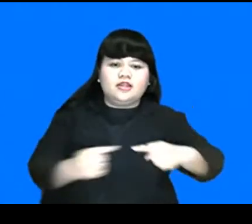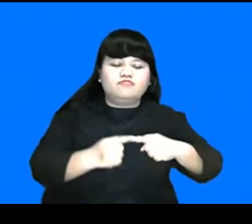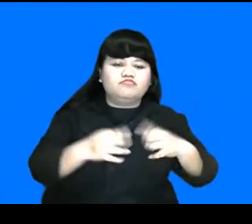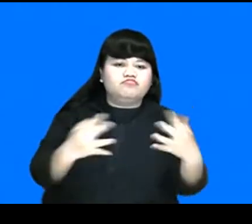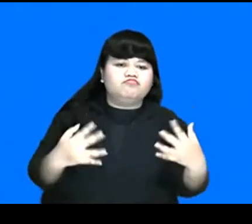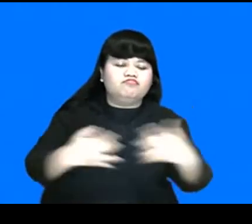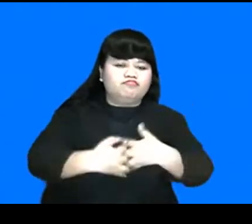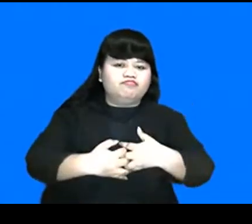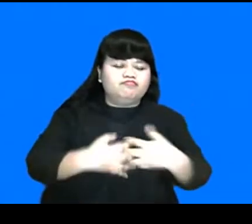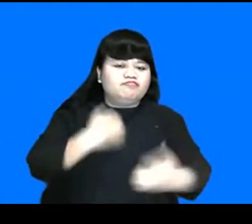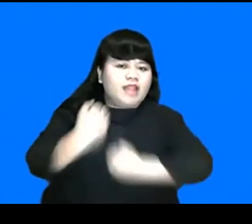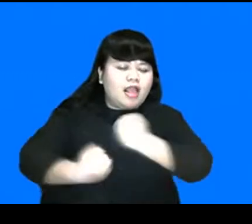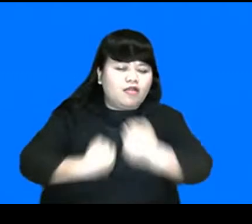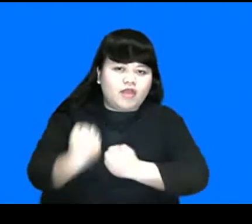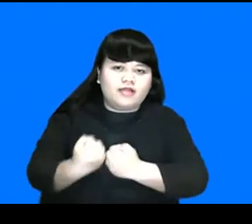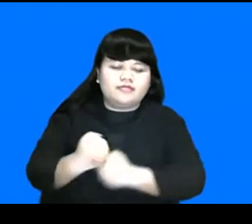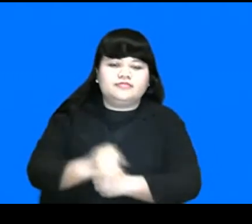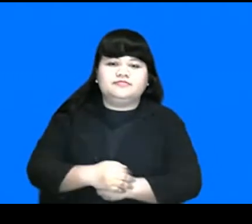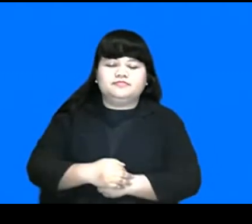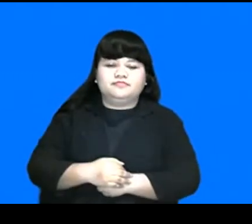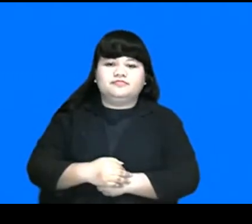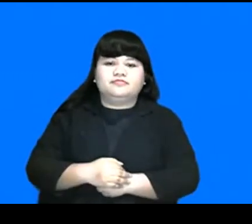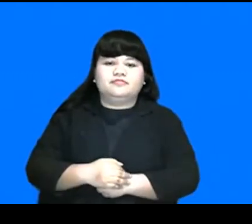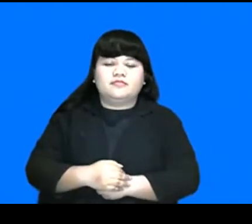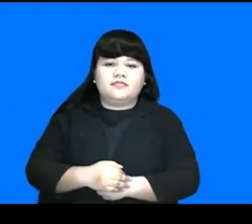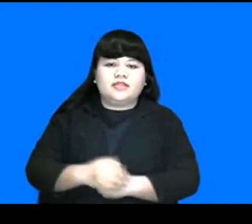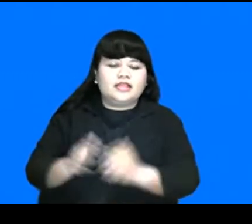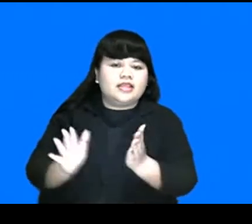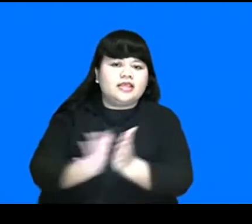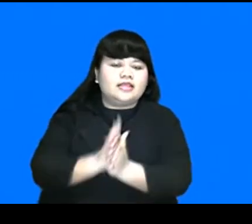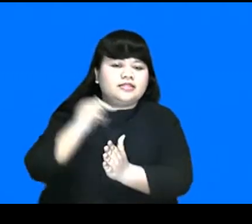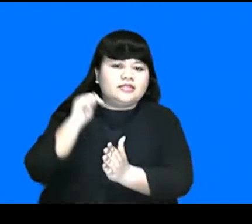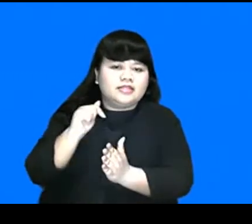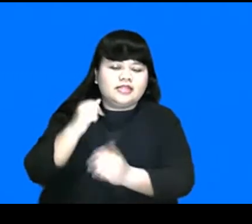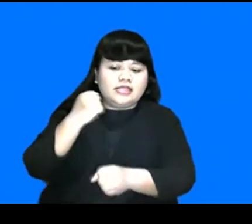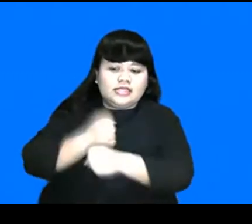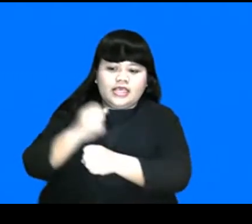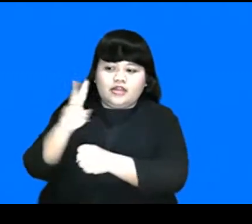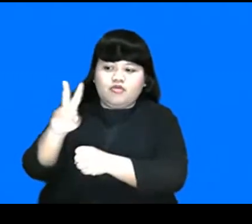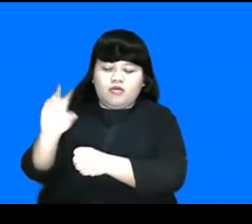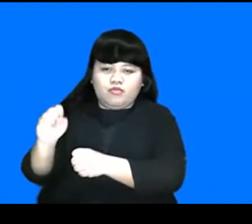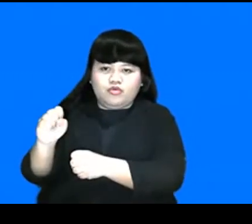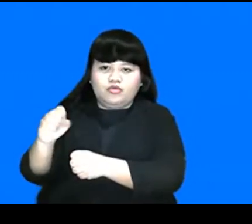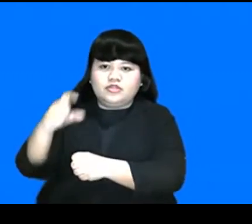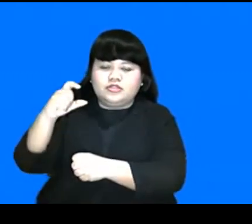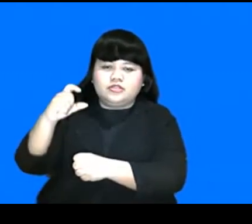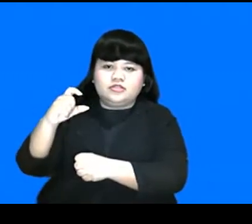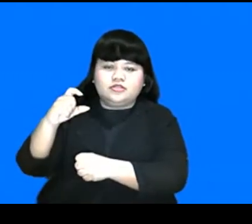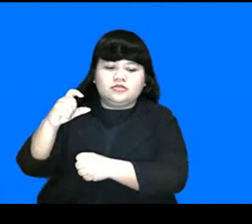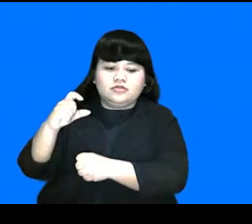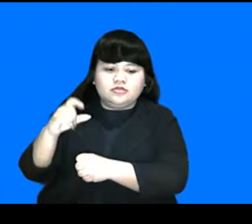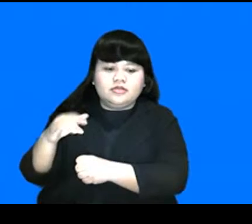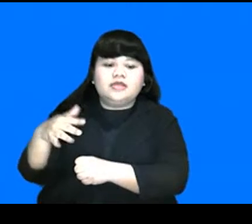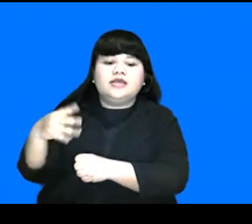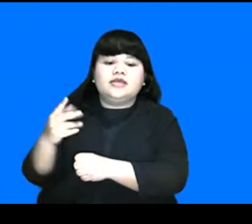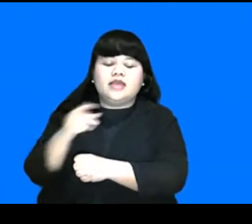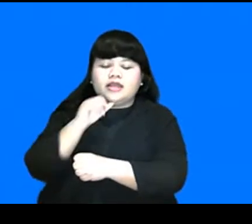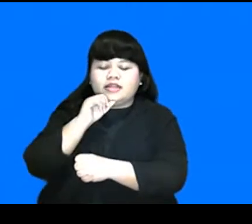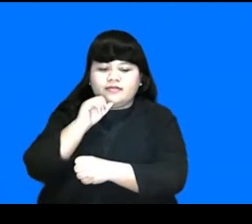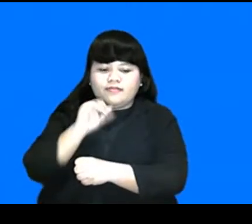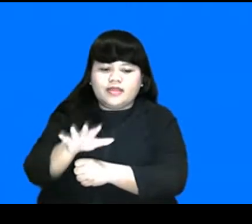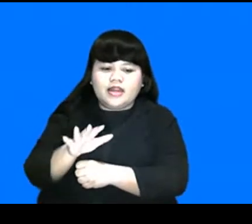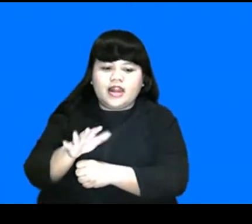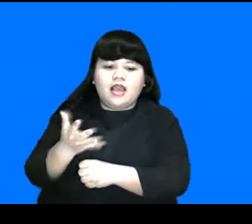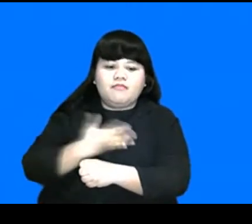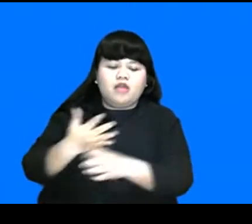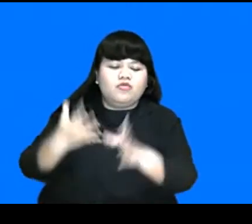Incidentally, no, it's the G20 and the OECD who is pushing for the what's called they want to address the issue of taxation